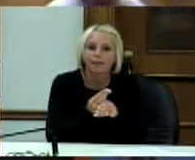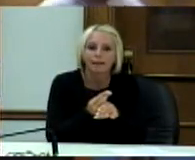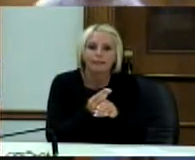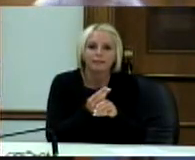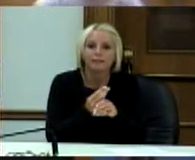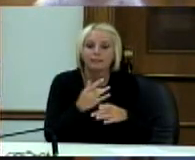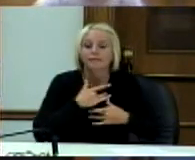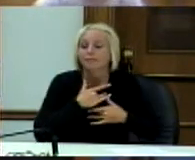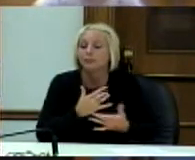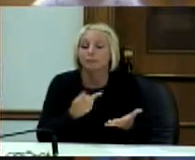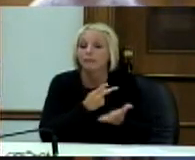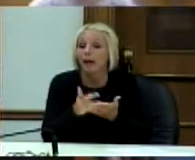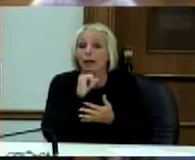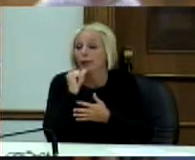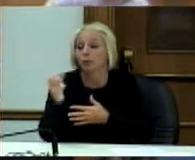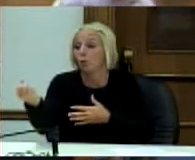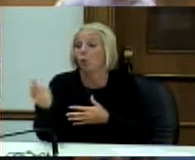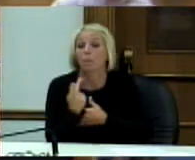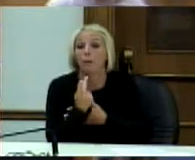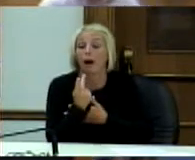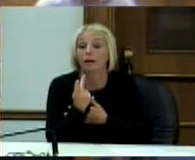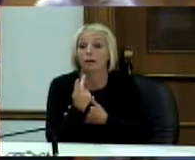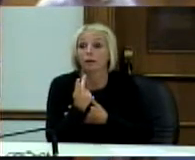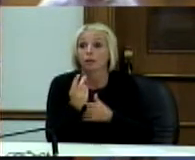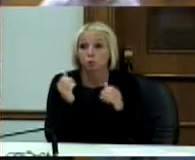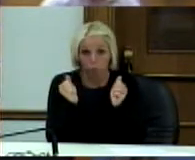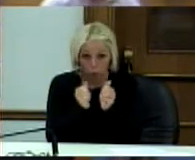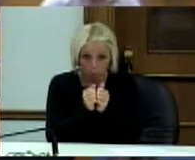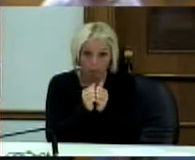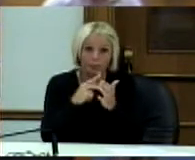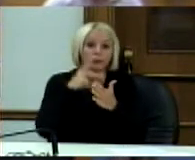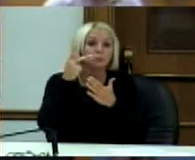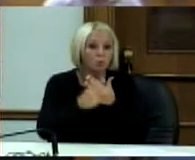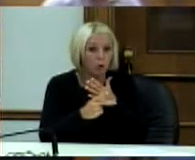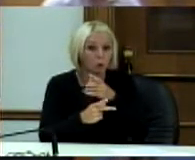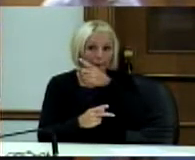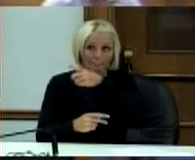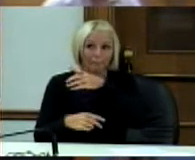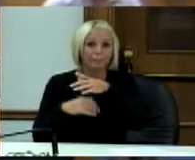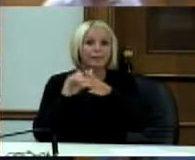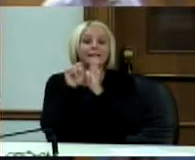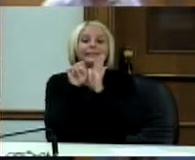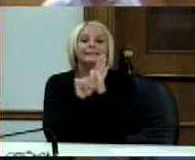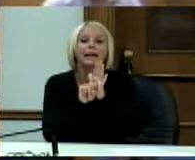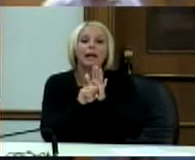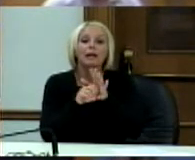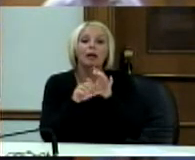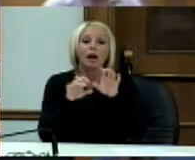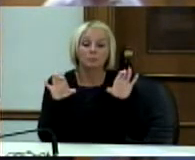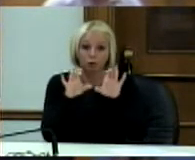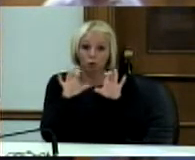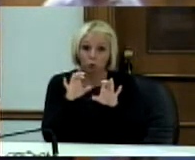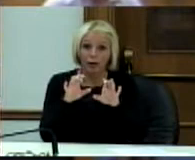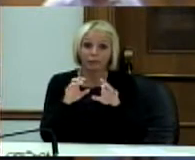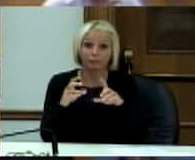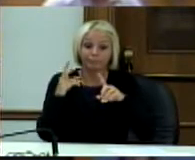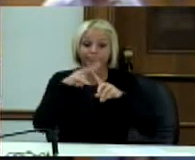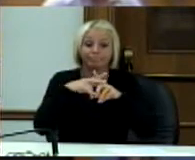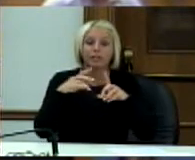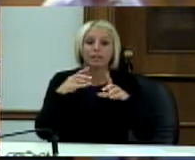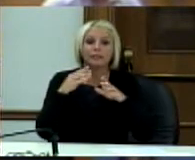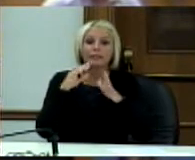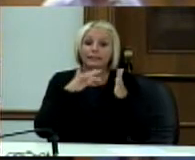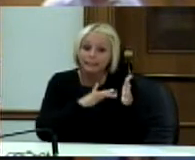they fail and they typically don't come back. So with this program, the state has been doing an implementation study,